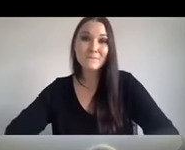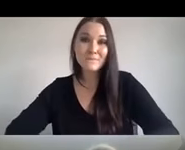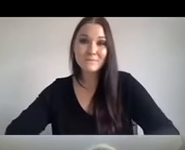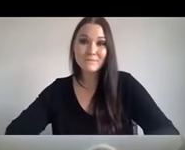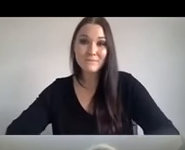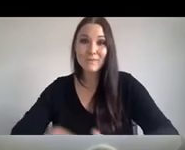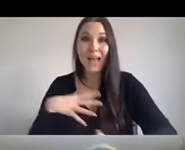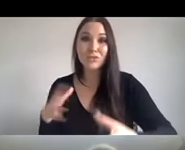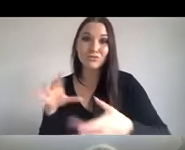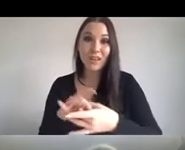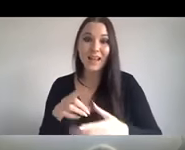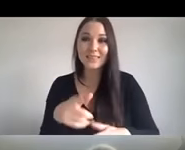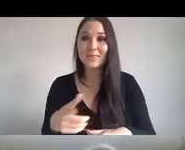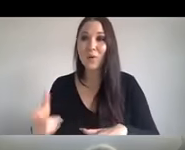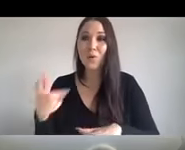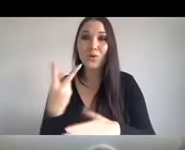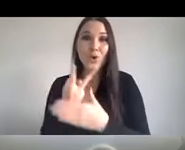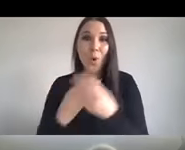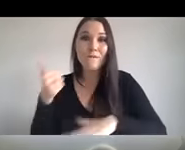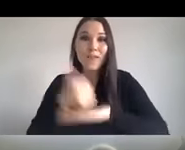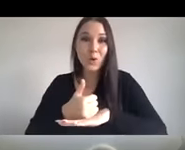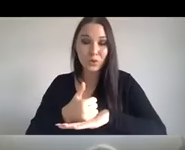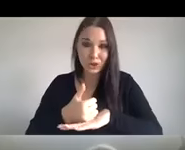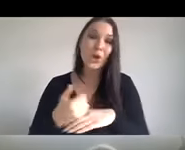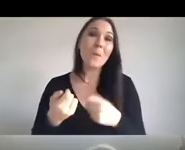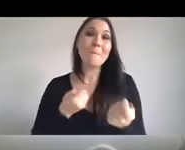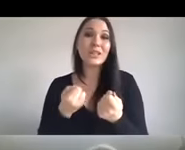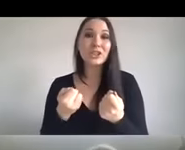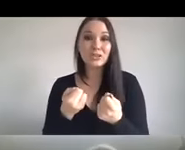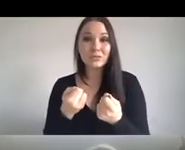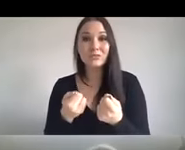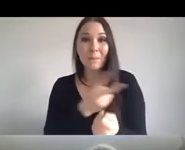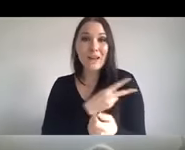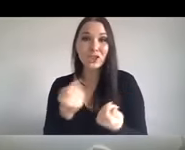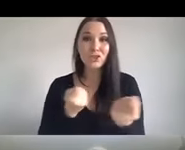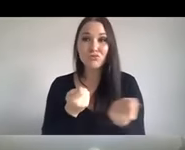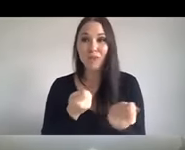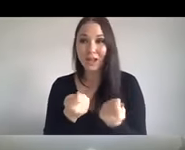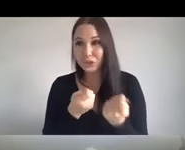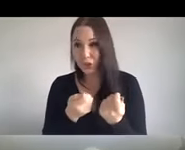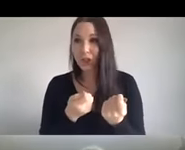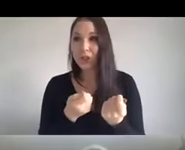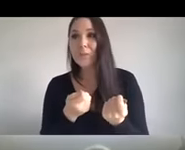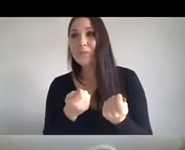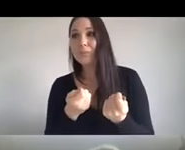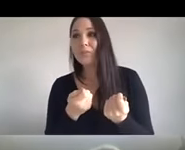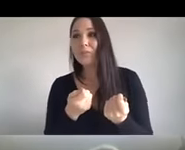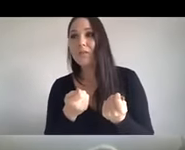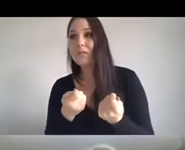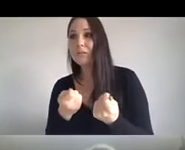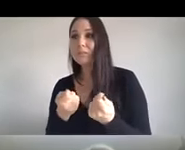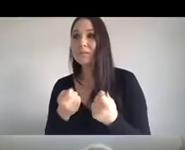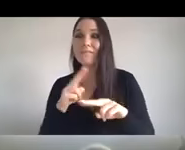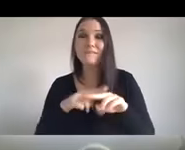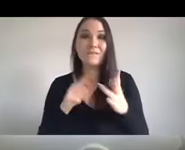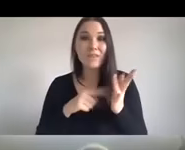I'm the co-founder and also managing director of SpleenLab. I worked more than 8 years for top tier ones in the